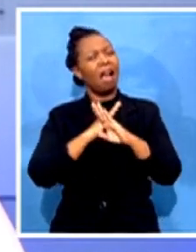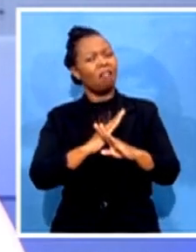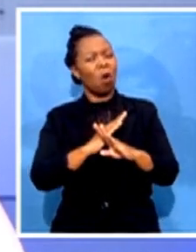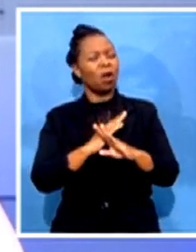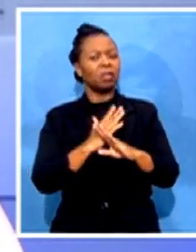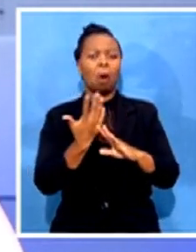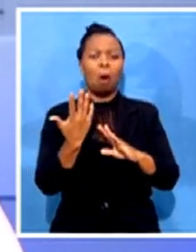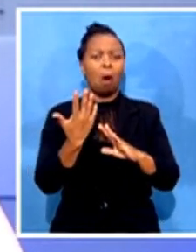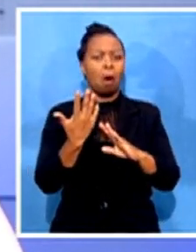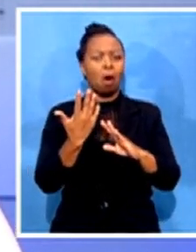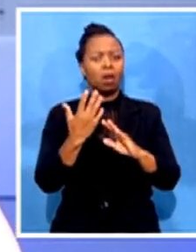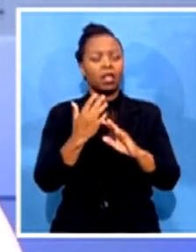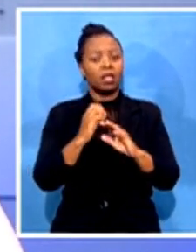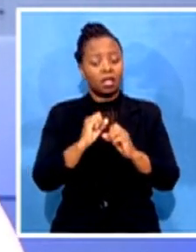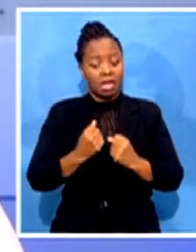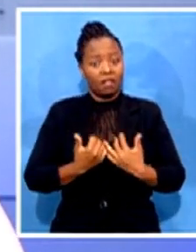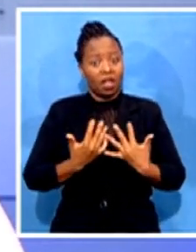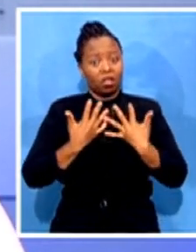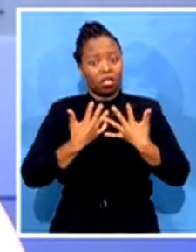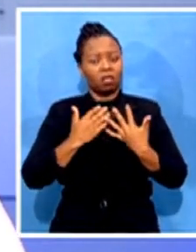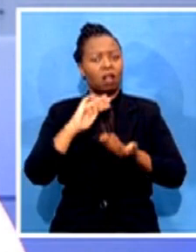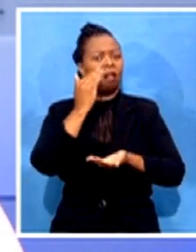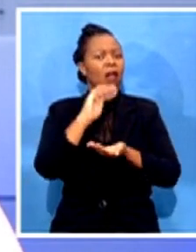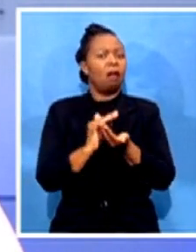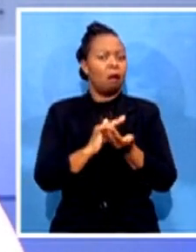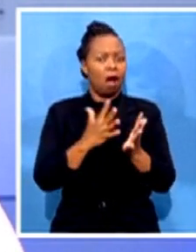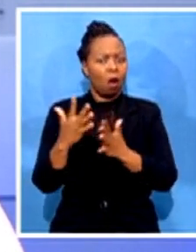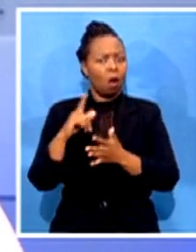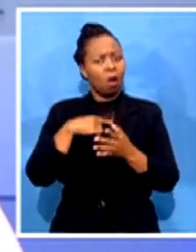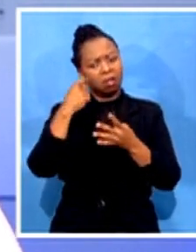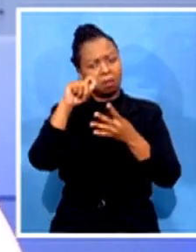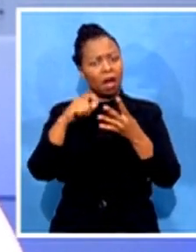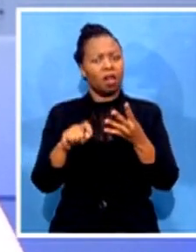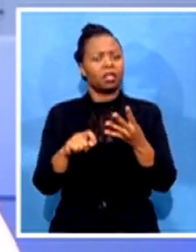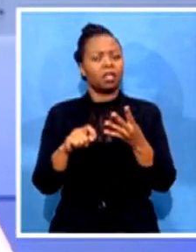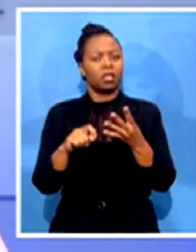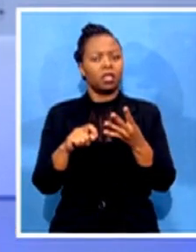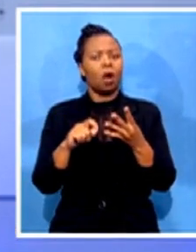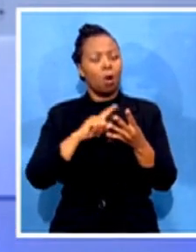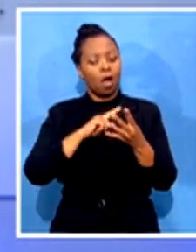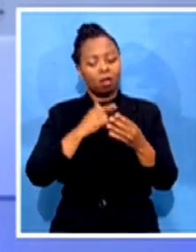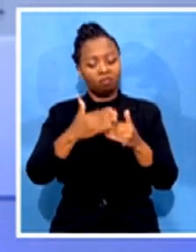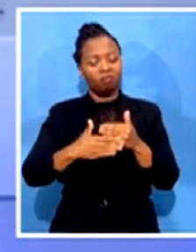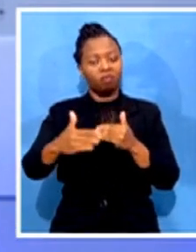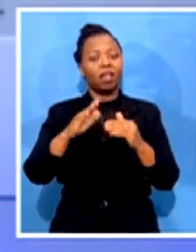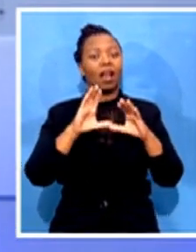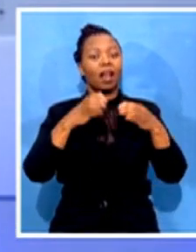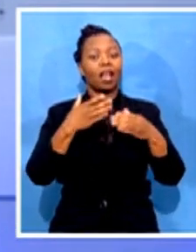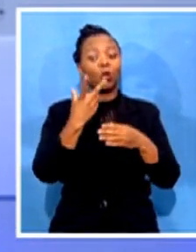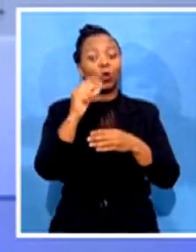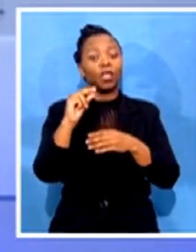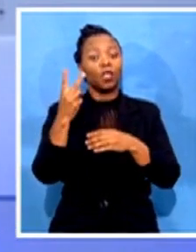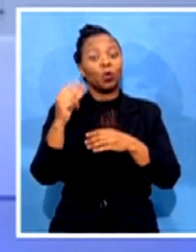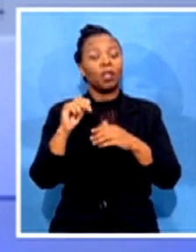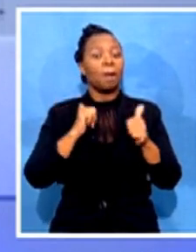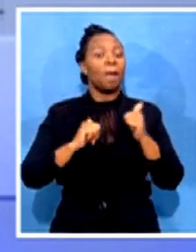of markers, as we prepare to hear how the class of 2020 performed in an epidemic, in